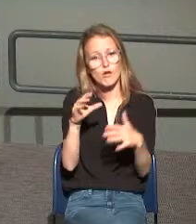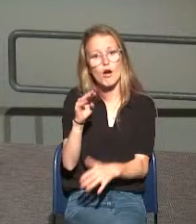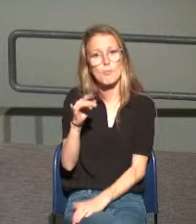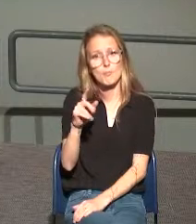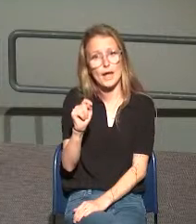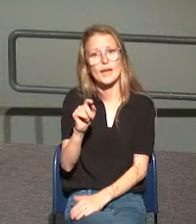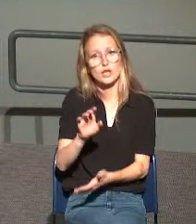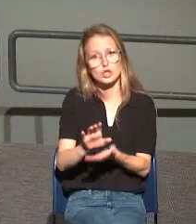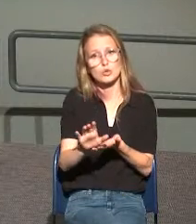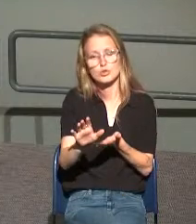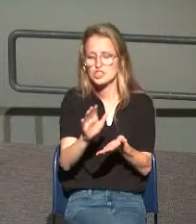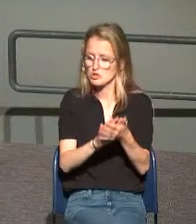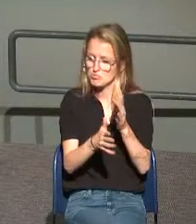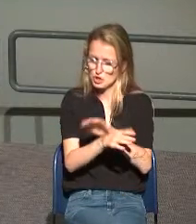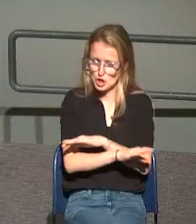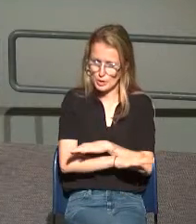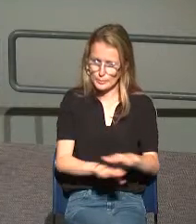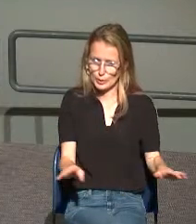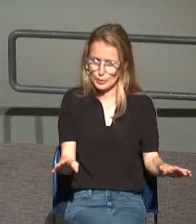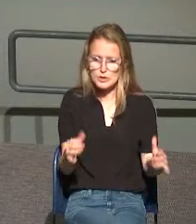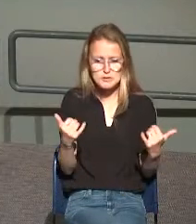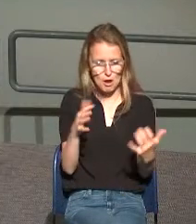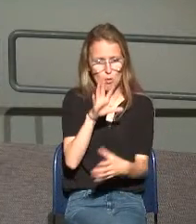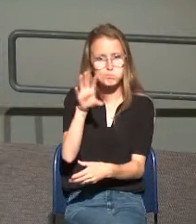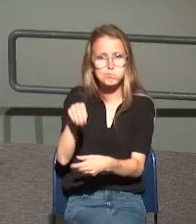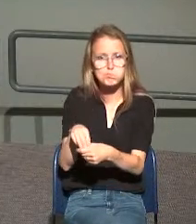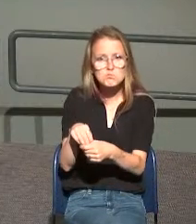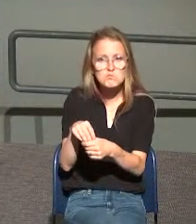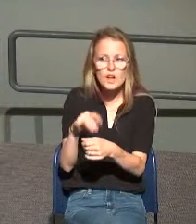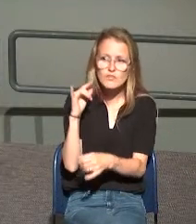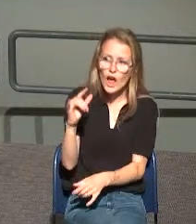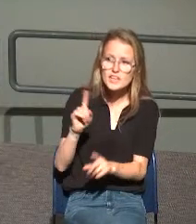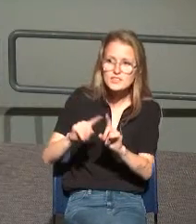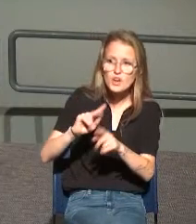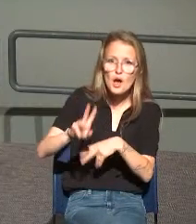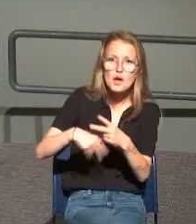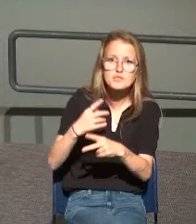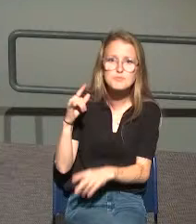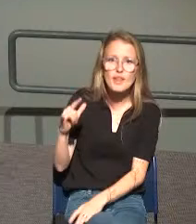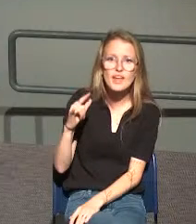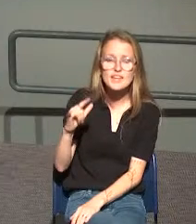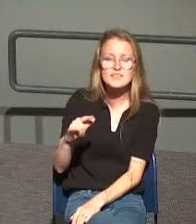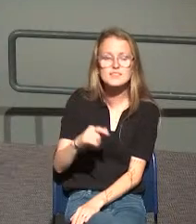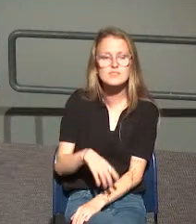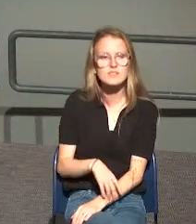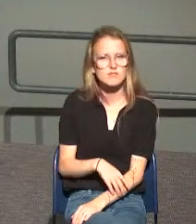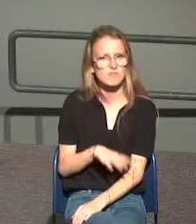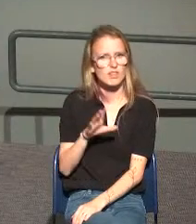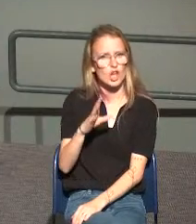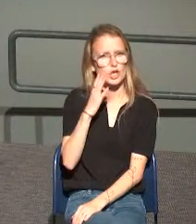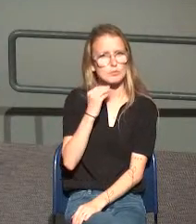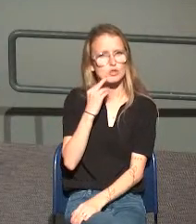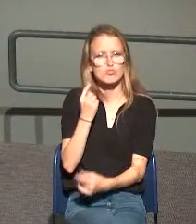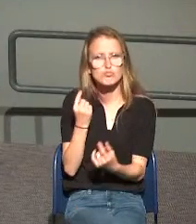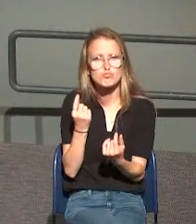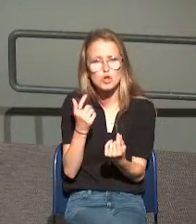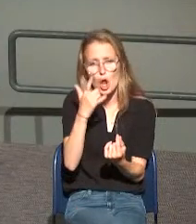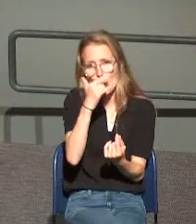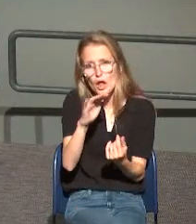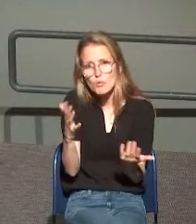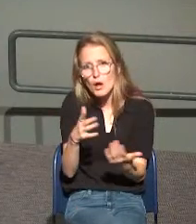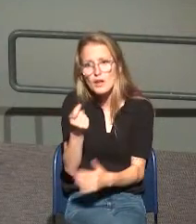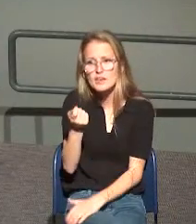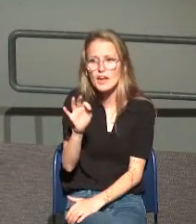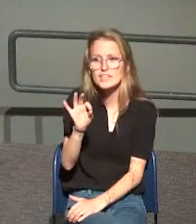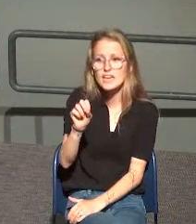flying combat missions, they're flying fighter jets, anything you can imagine. What is their experience like as we go into the late 90s and